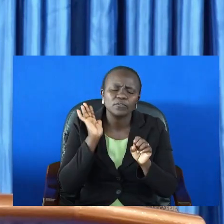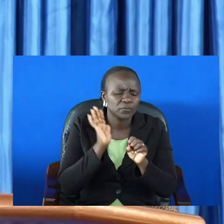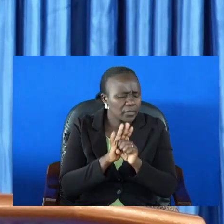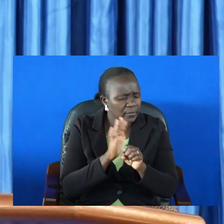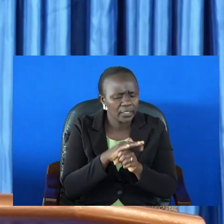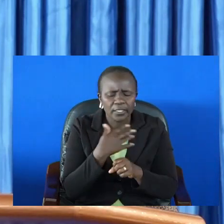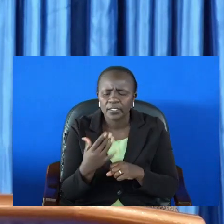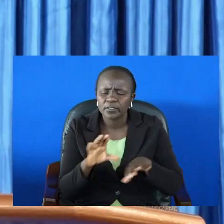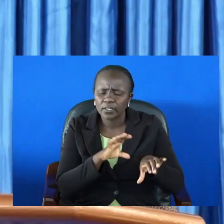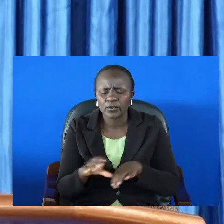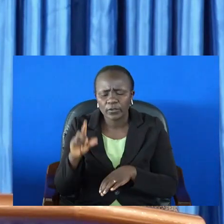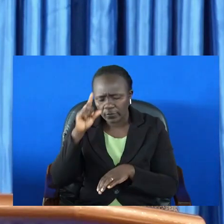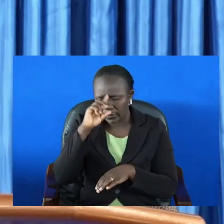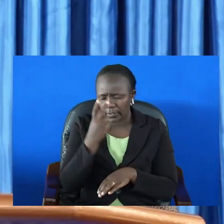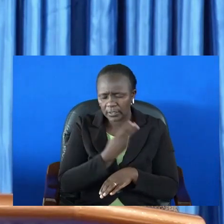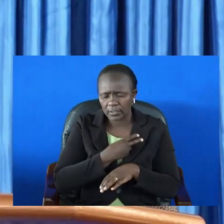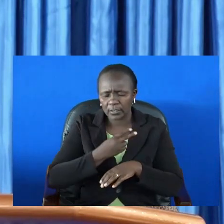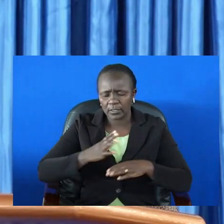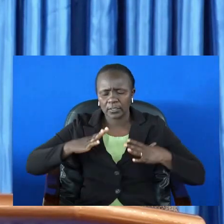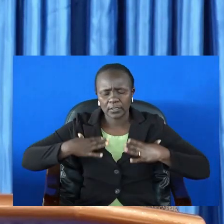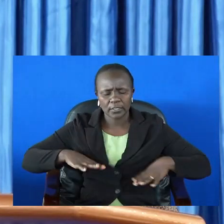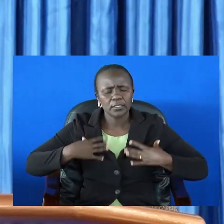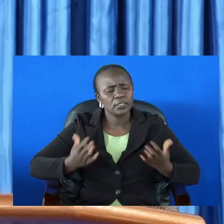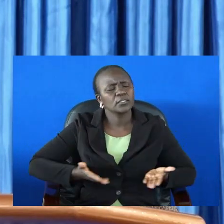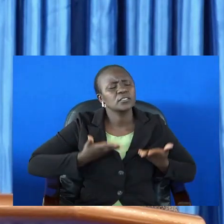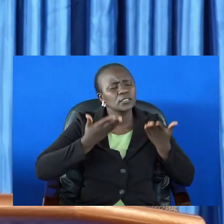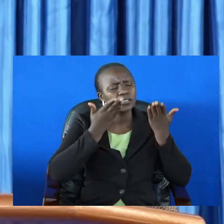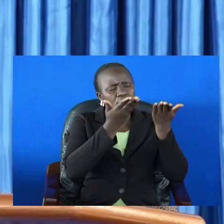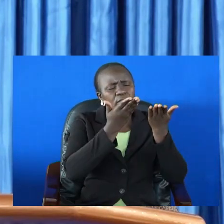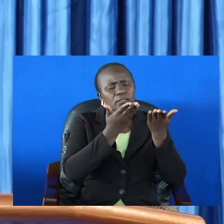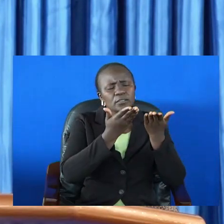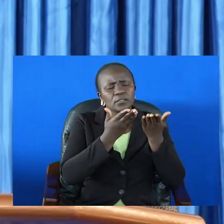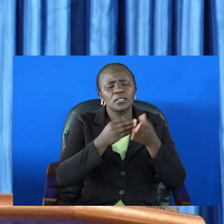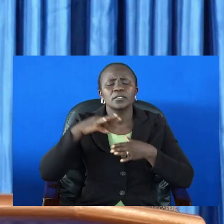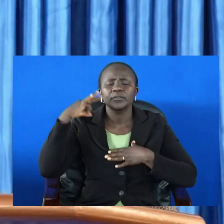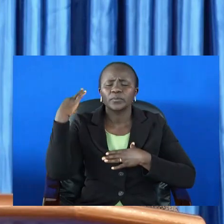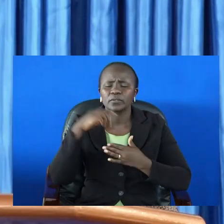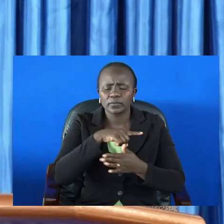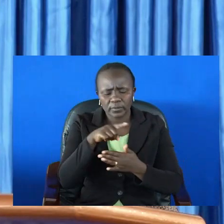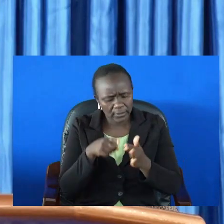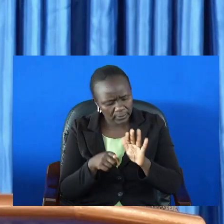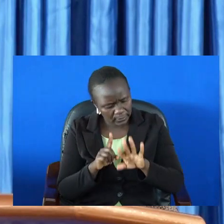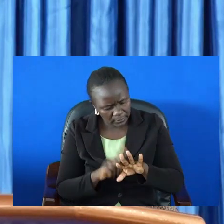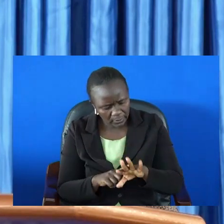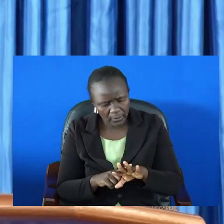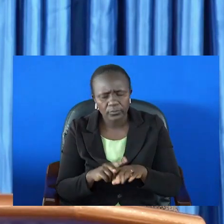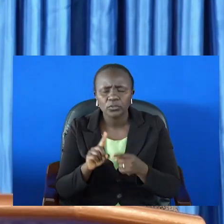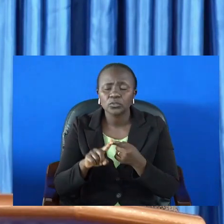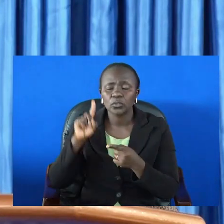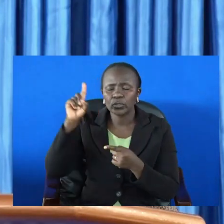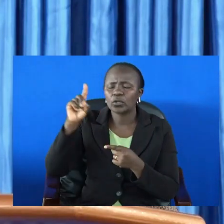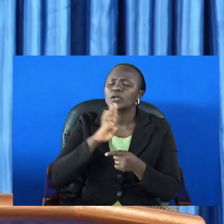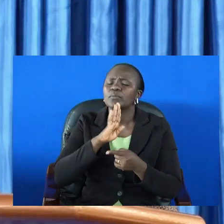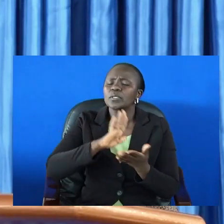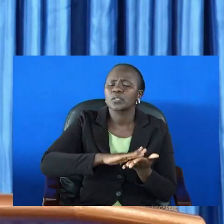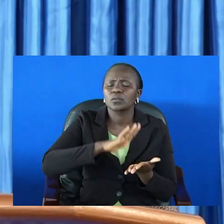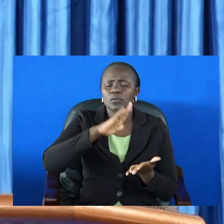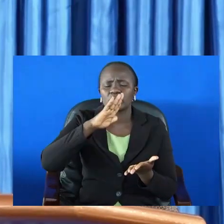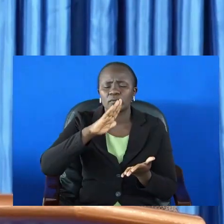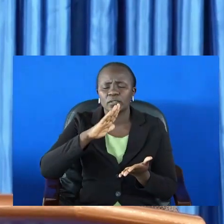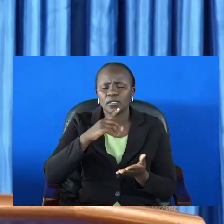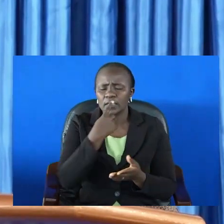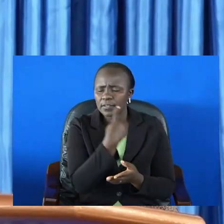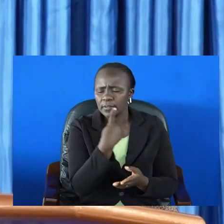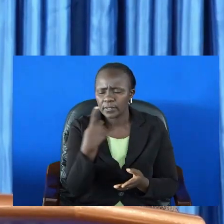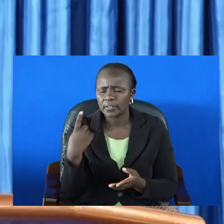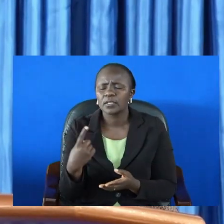doing to us. We want to commit ourselves to you, even as we commit our speaker of this moment to you. Be glorified in